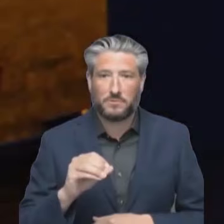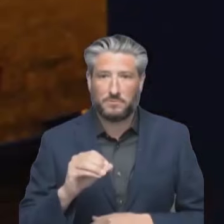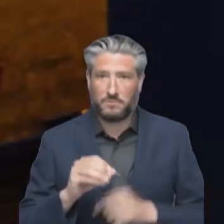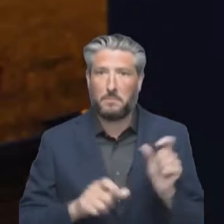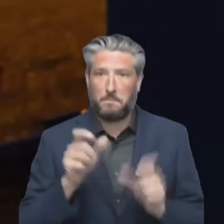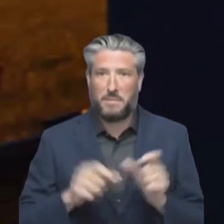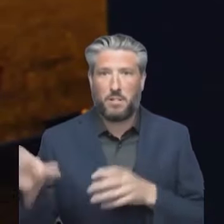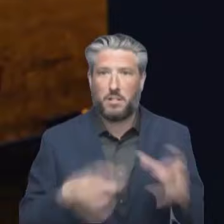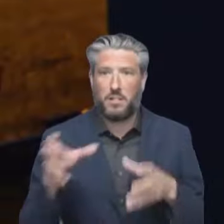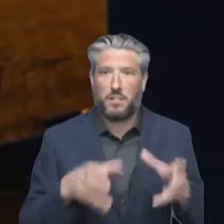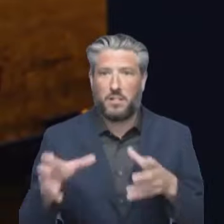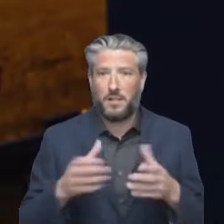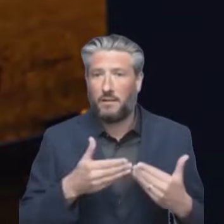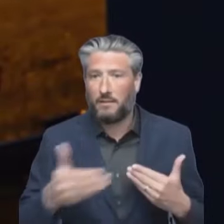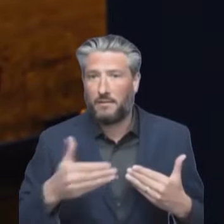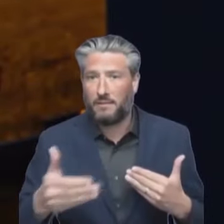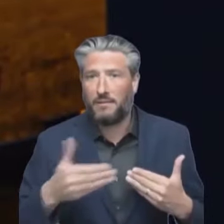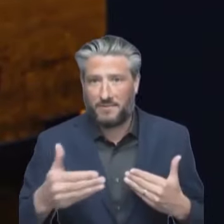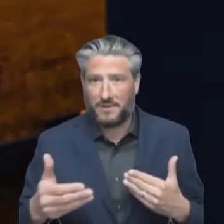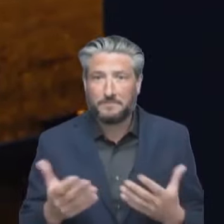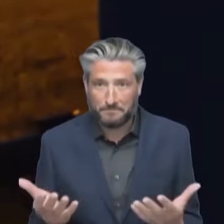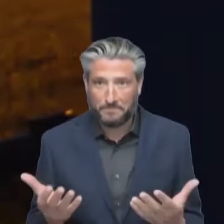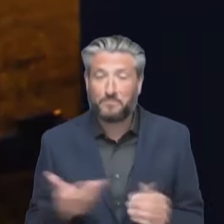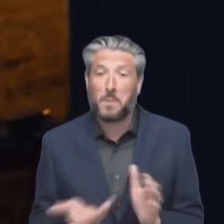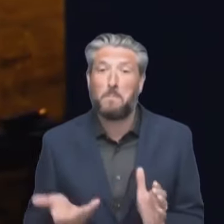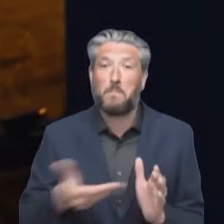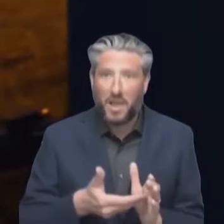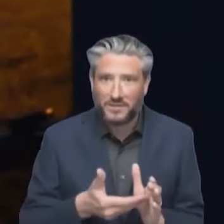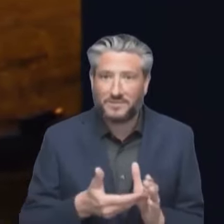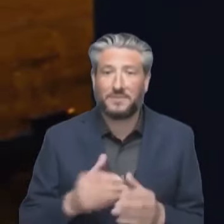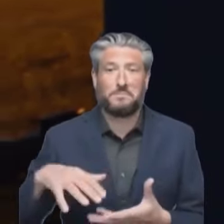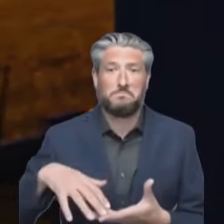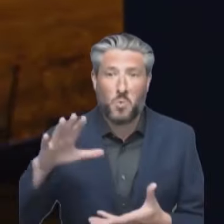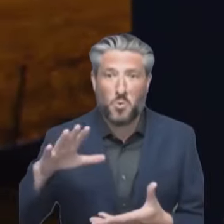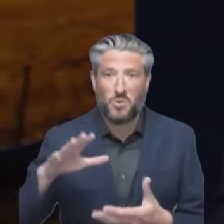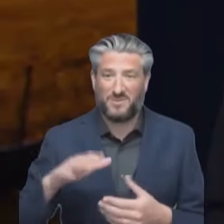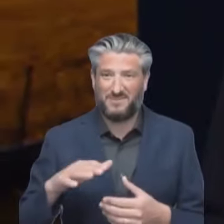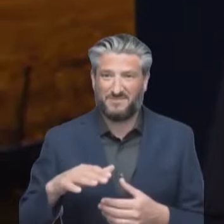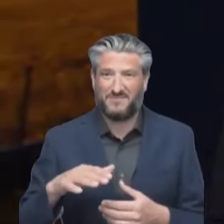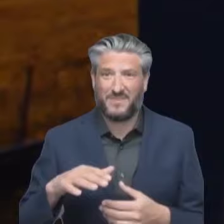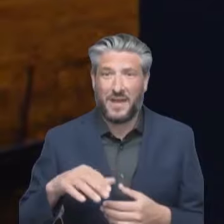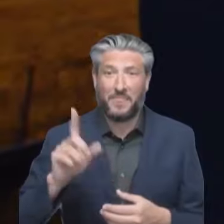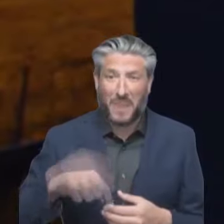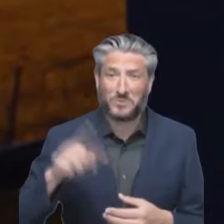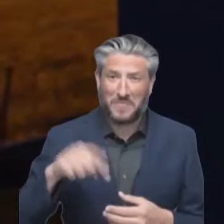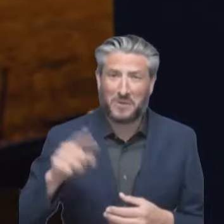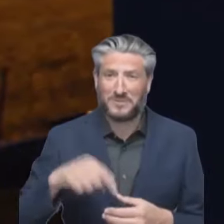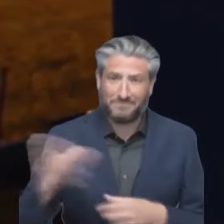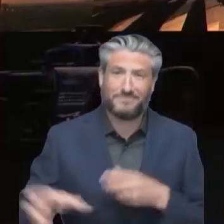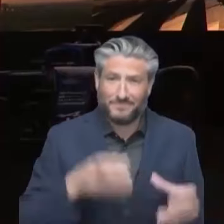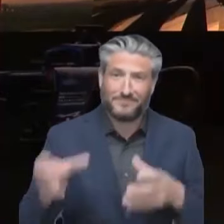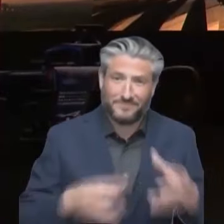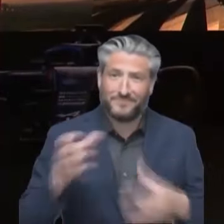10,000 extra other people by the end of 2025, which will mean that almost 40%